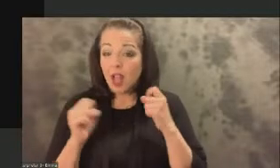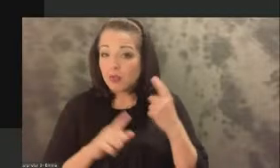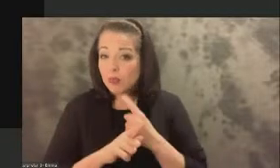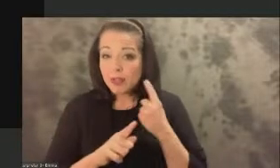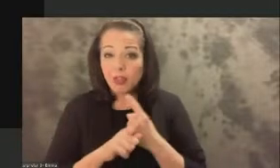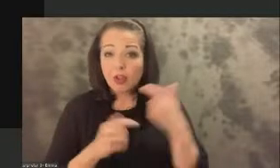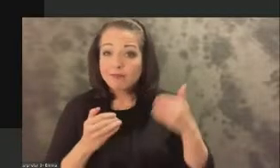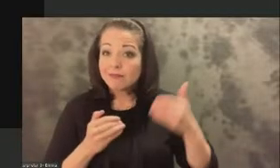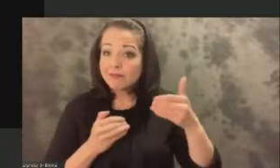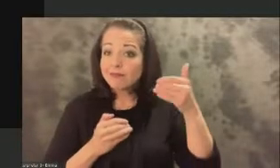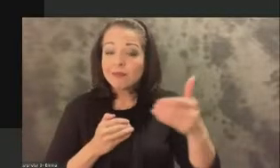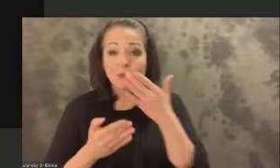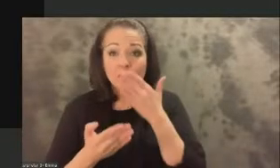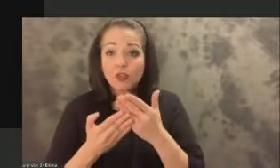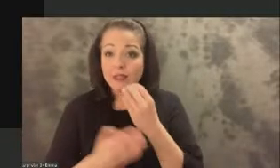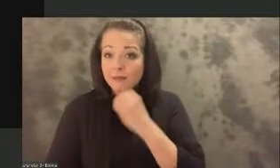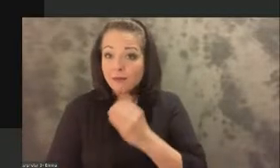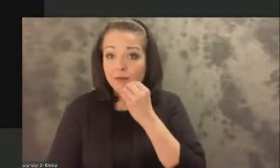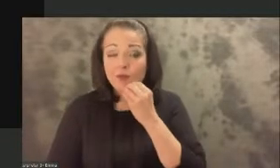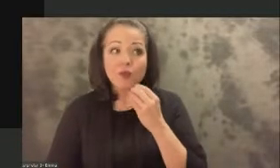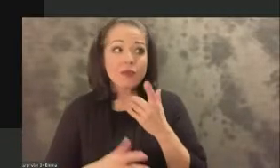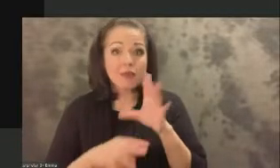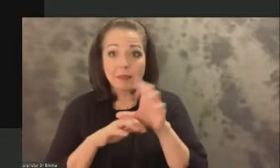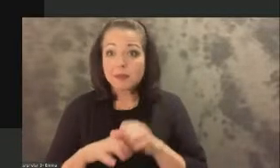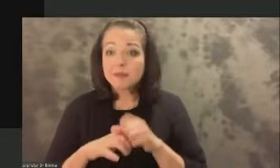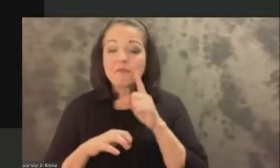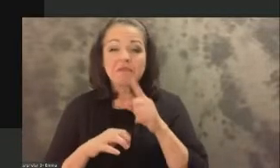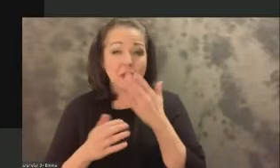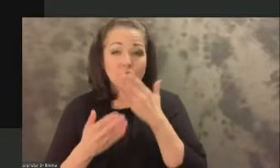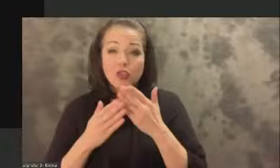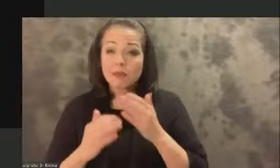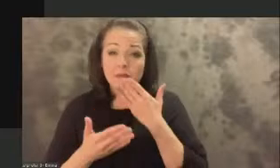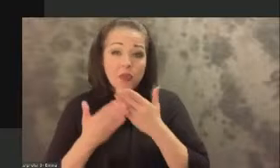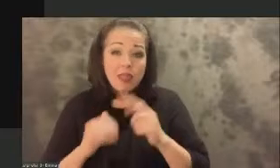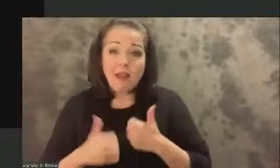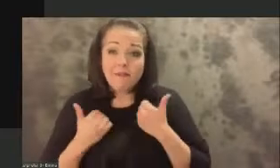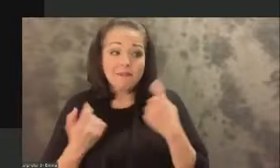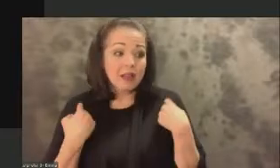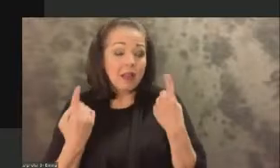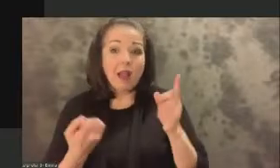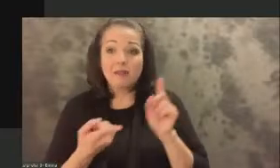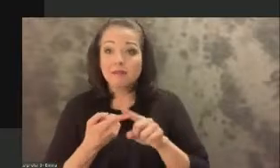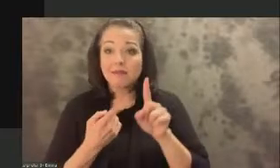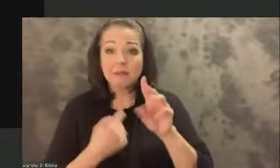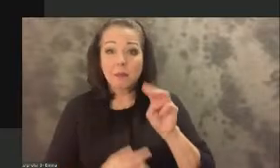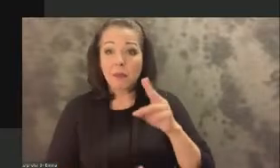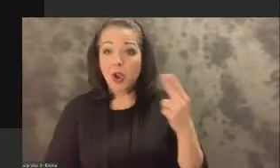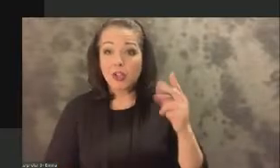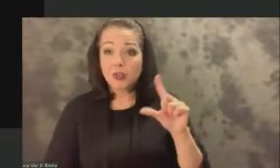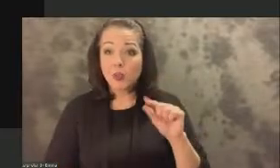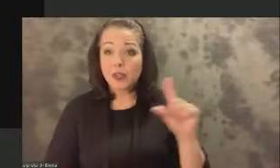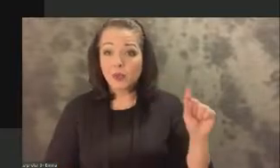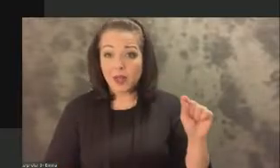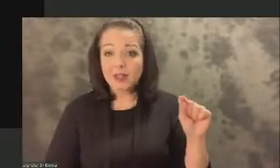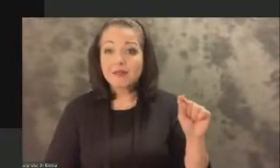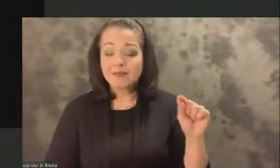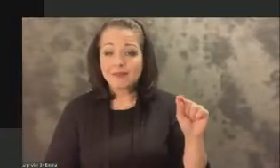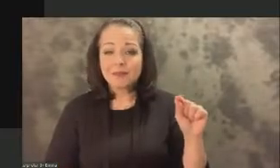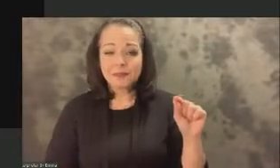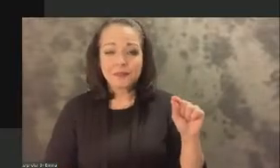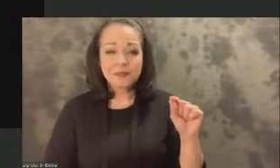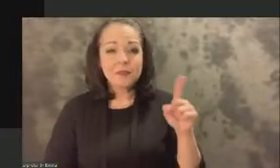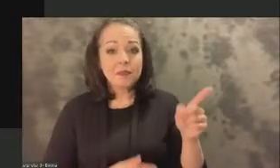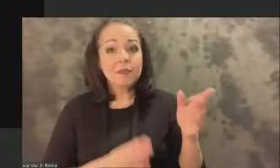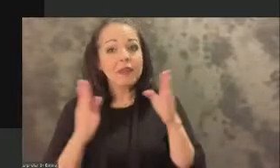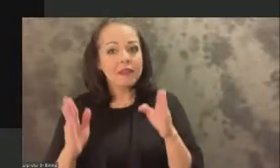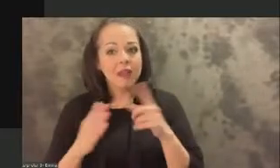ate right. I was living a good life up until March of 2020. And then I